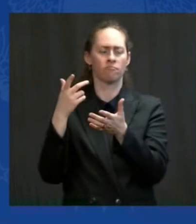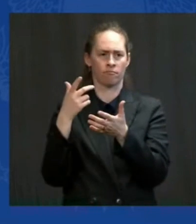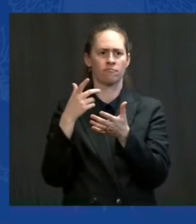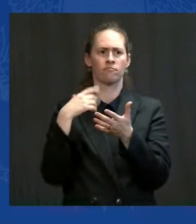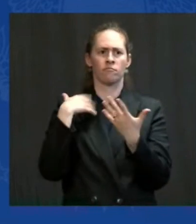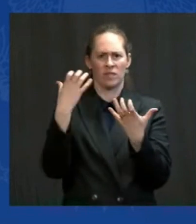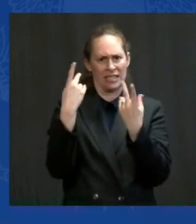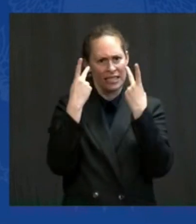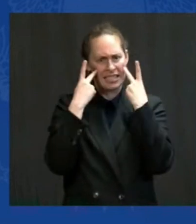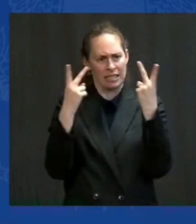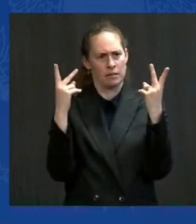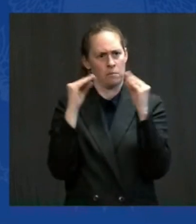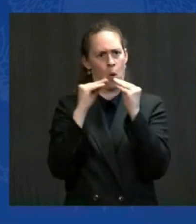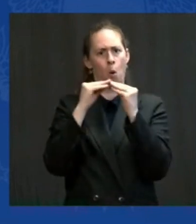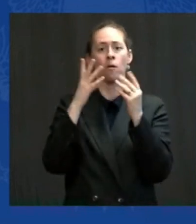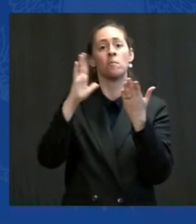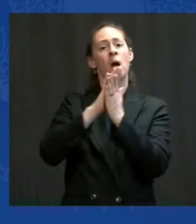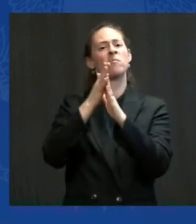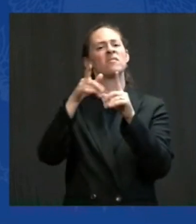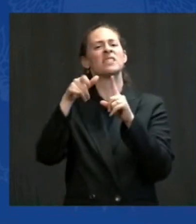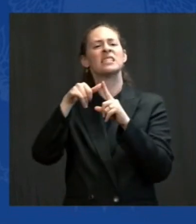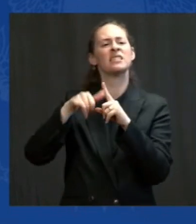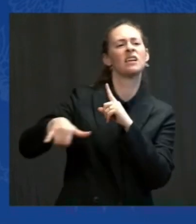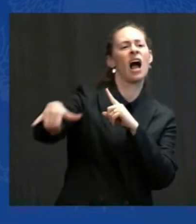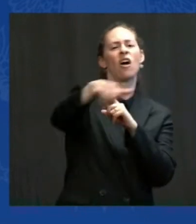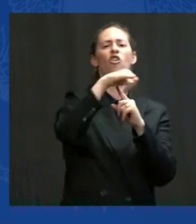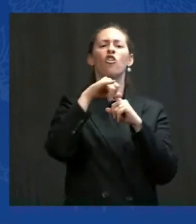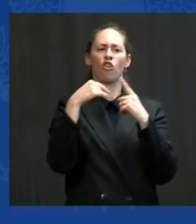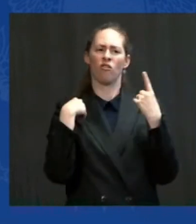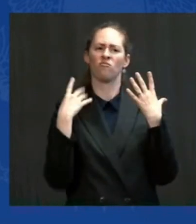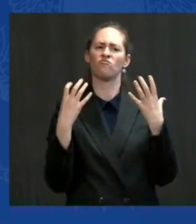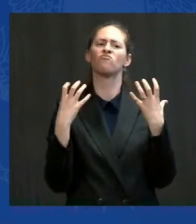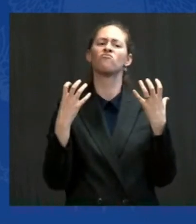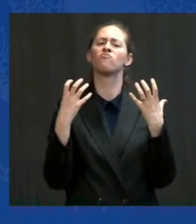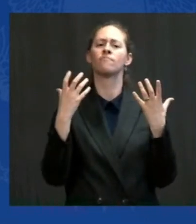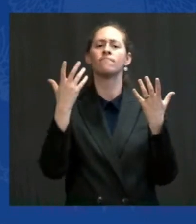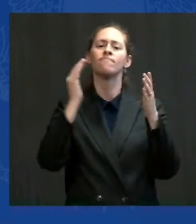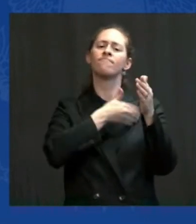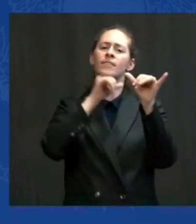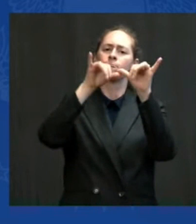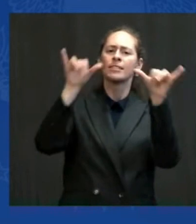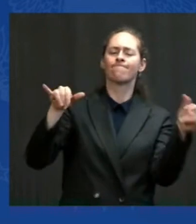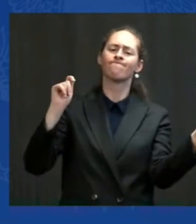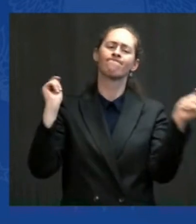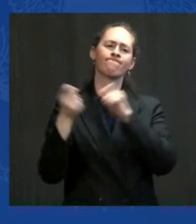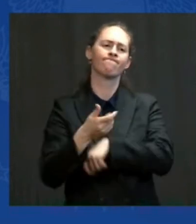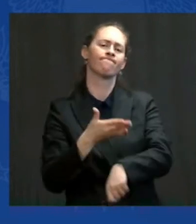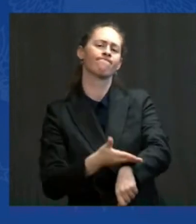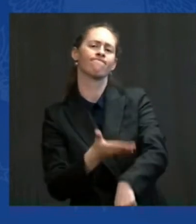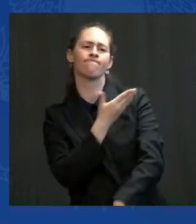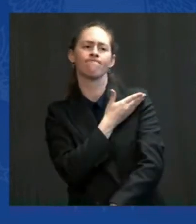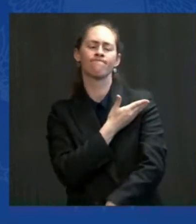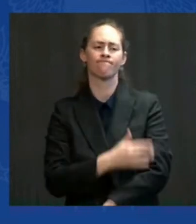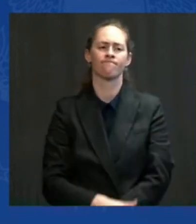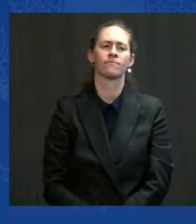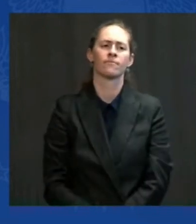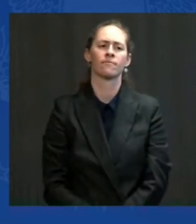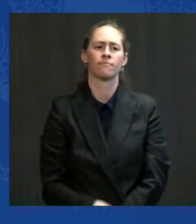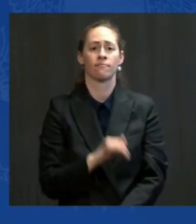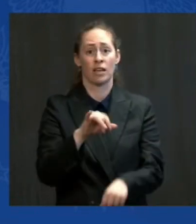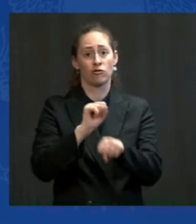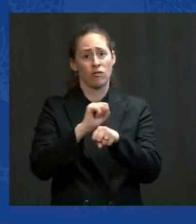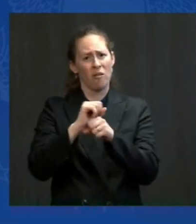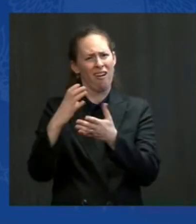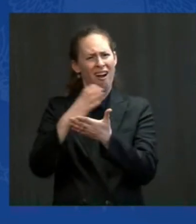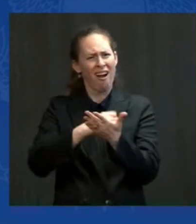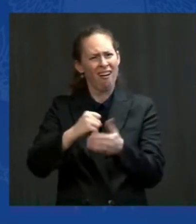and reliable grid. These steps are going to create good paying union jobs and spur demand for domestic manufacturing, accelerating